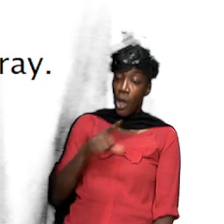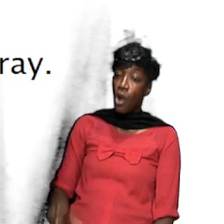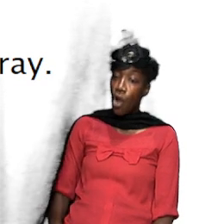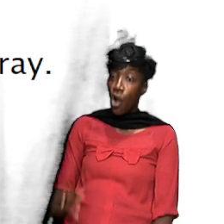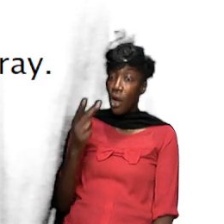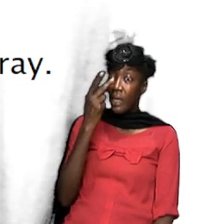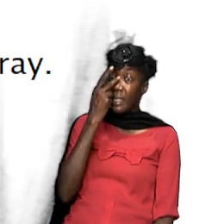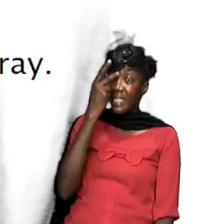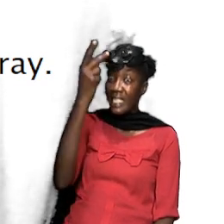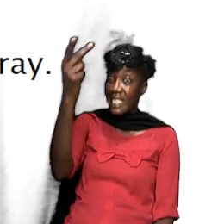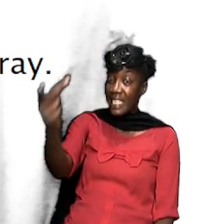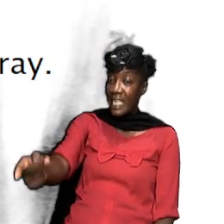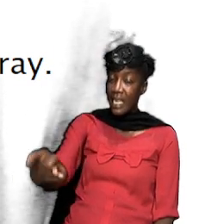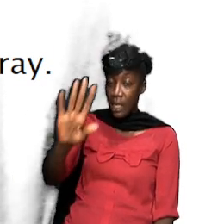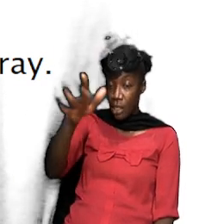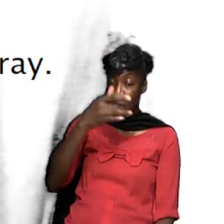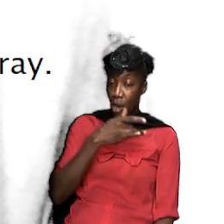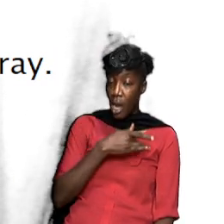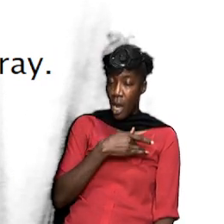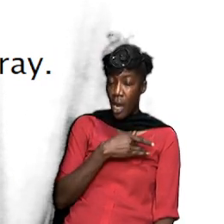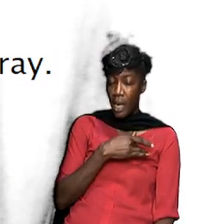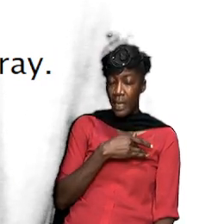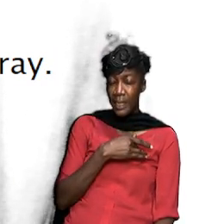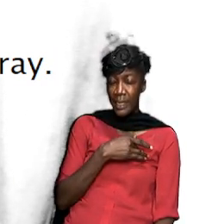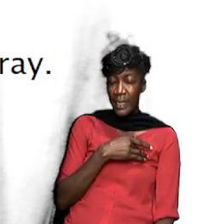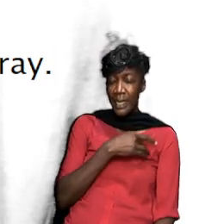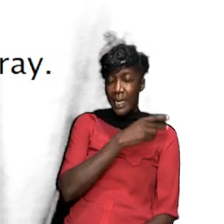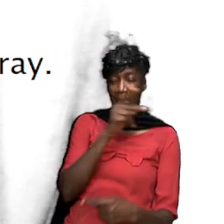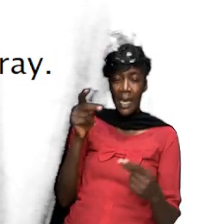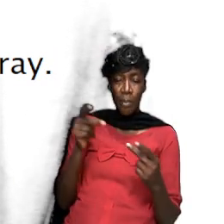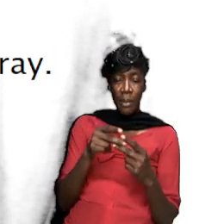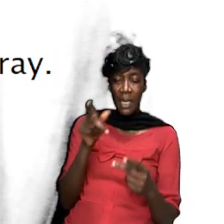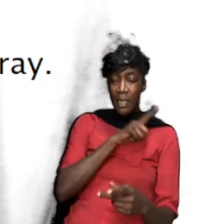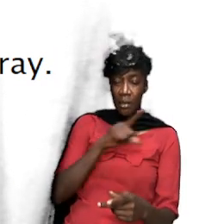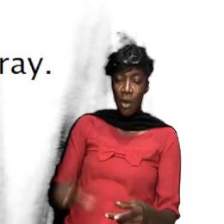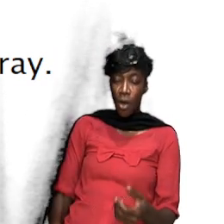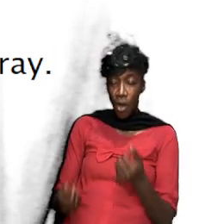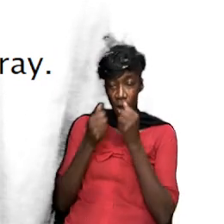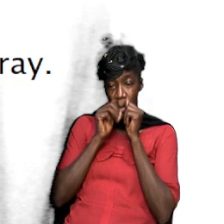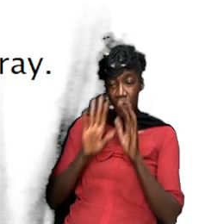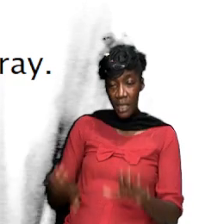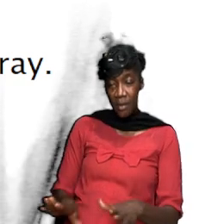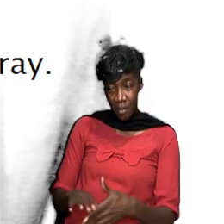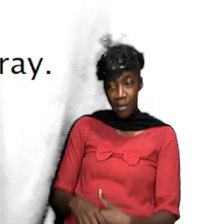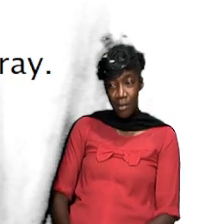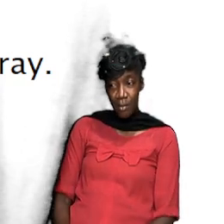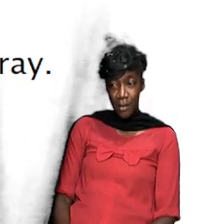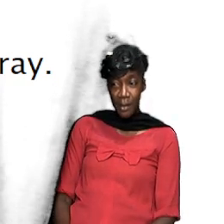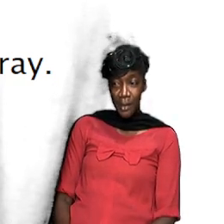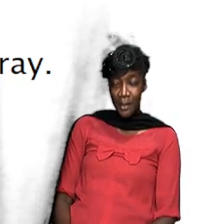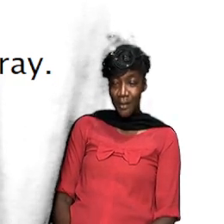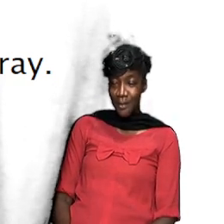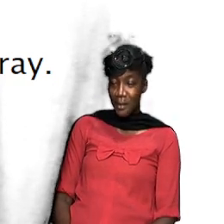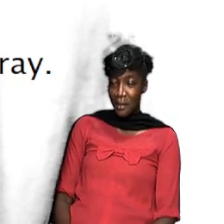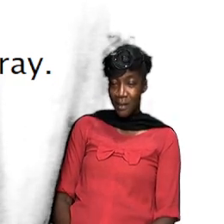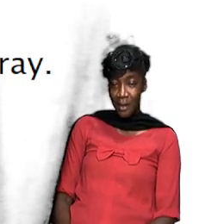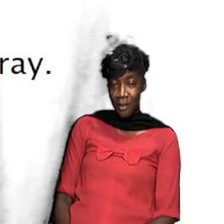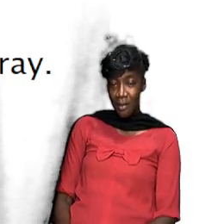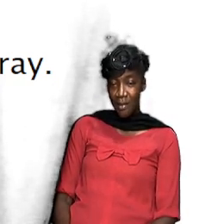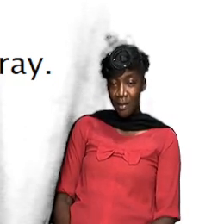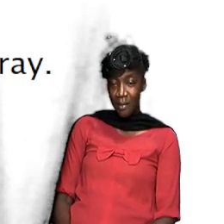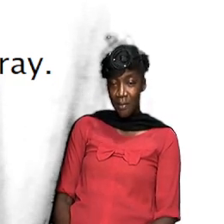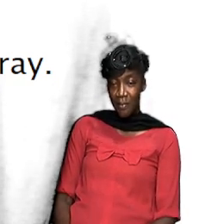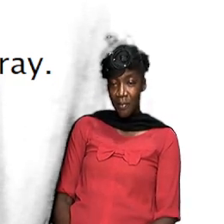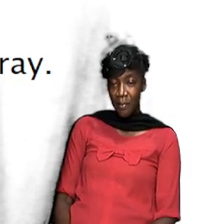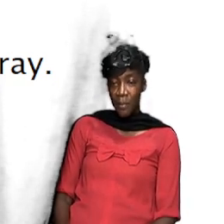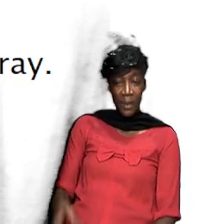oh God, your heart is in a place and the Lord will bless you. David was one of the kings that was blessed, so